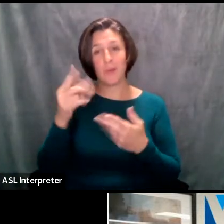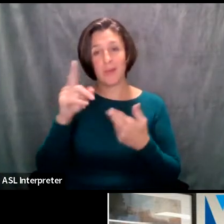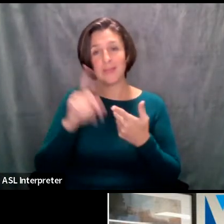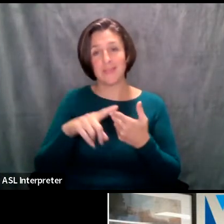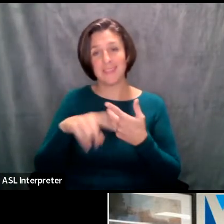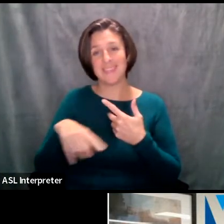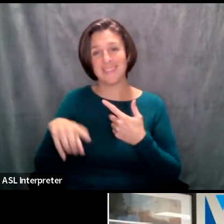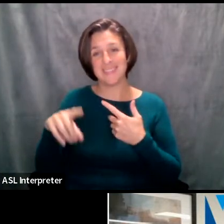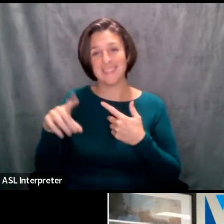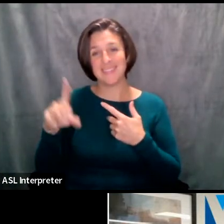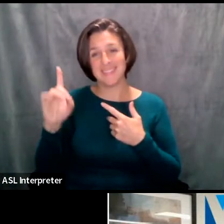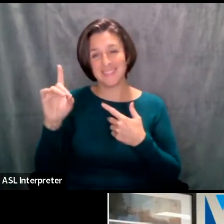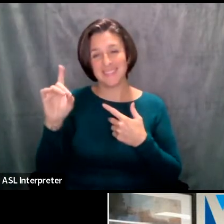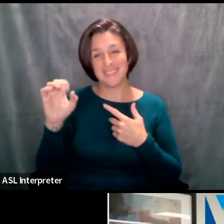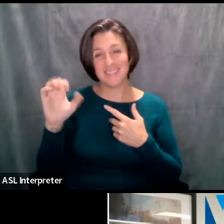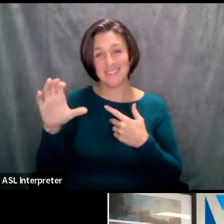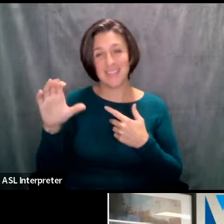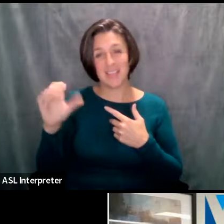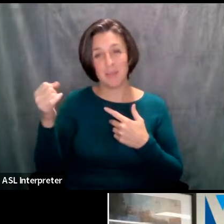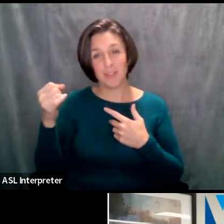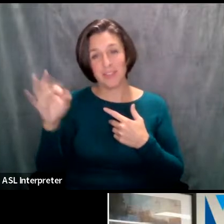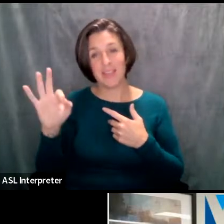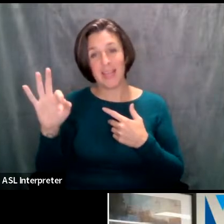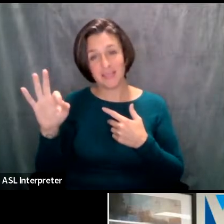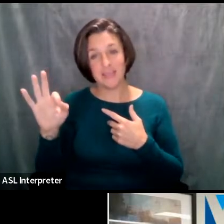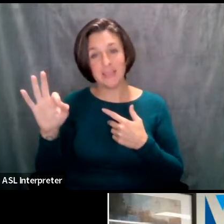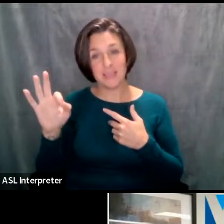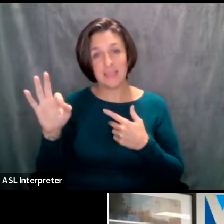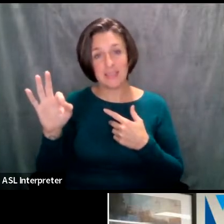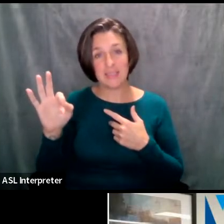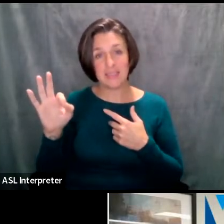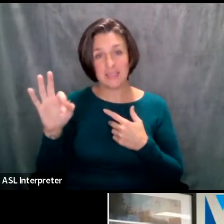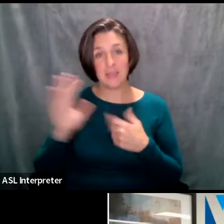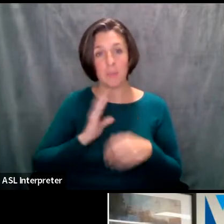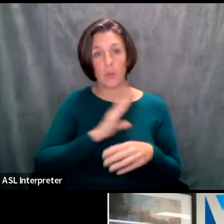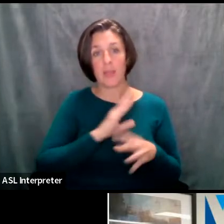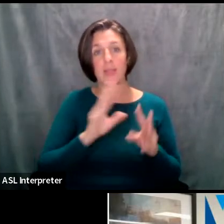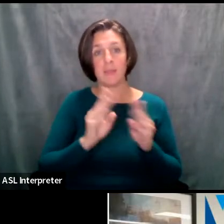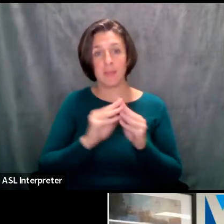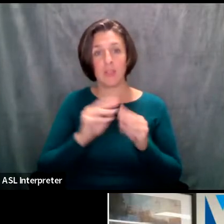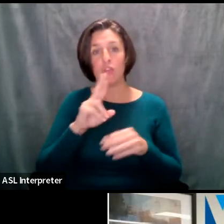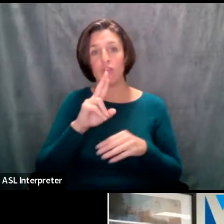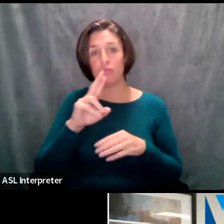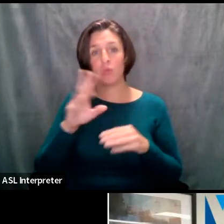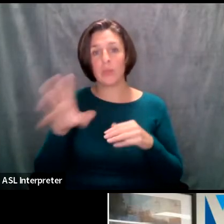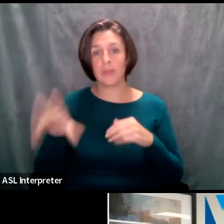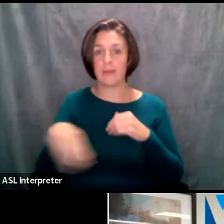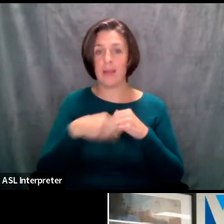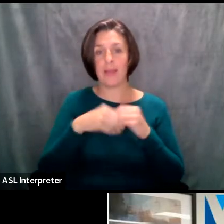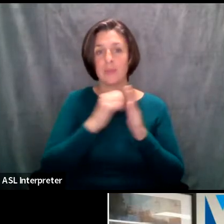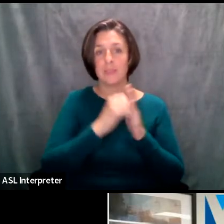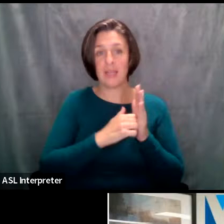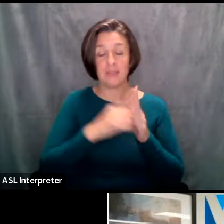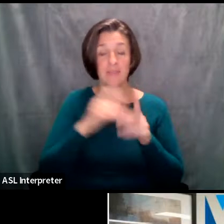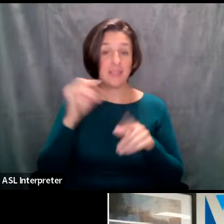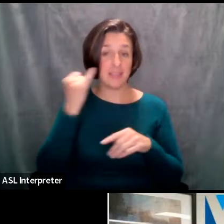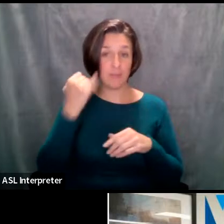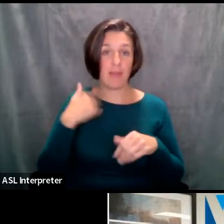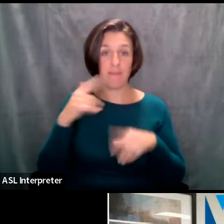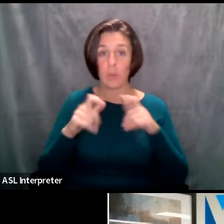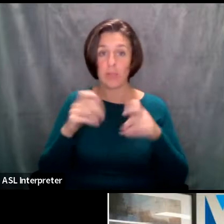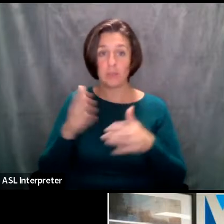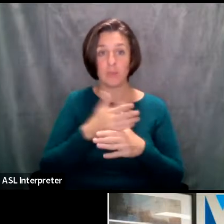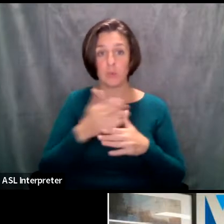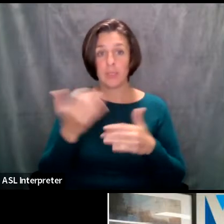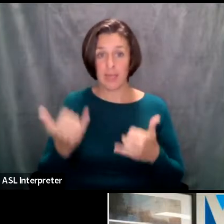what's 19th. 19th, is that the board meeting? December 19th. We can re-agendize this. If there's questions between now and then, you'd forward